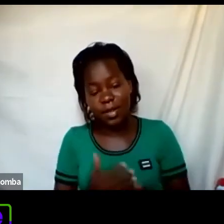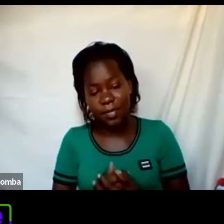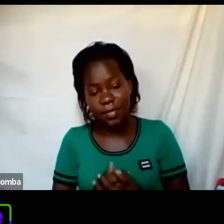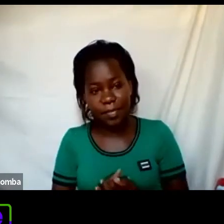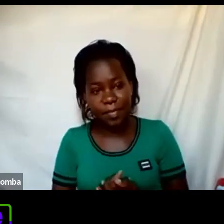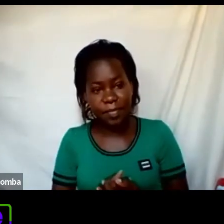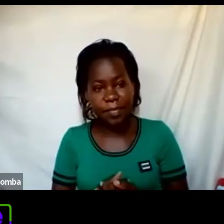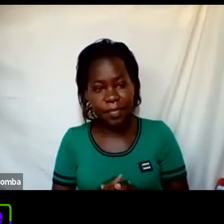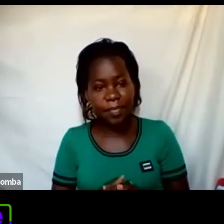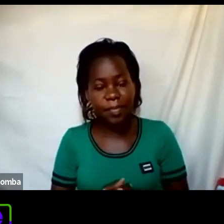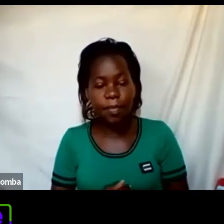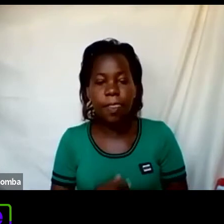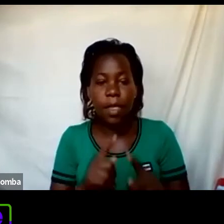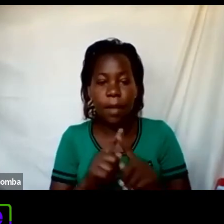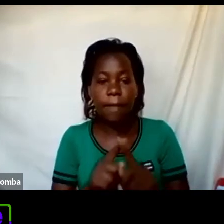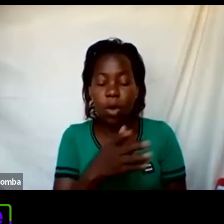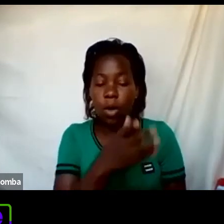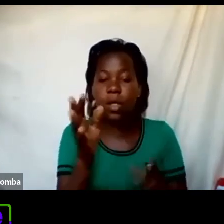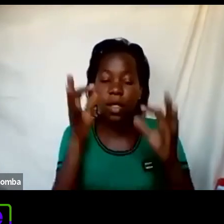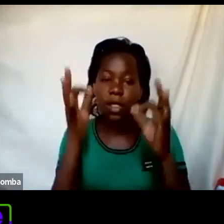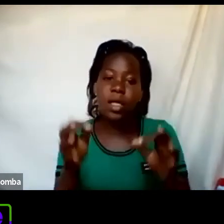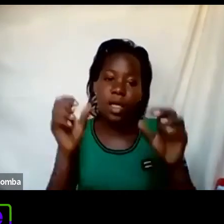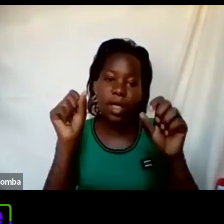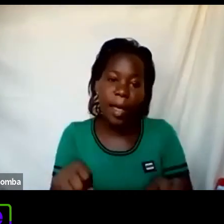these things can be addressed.